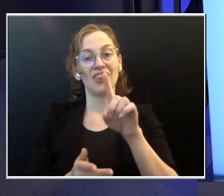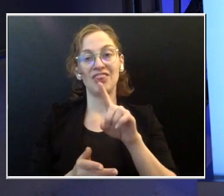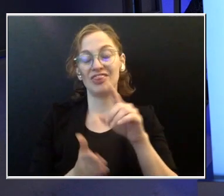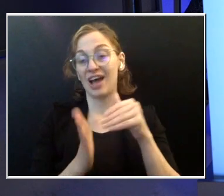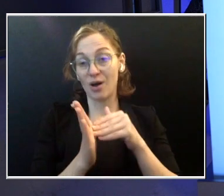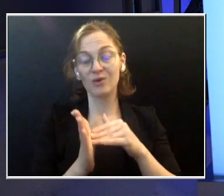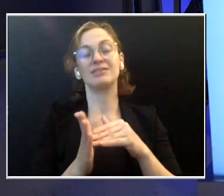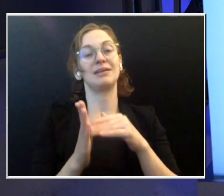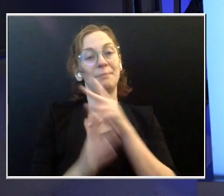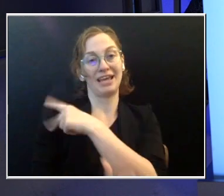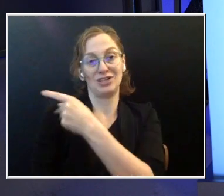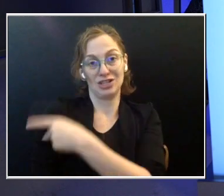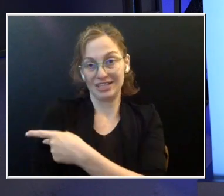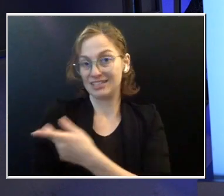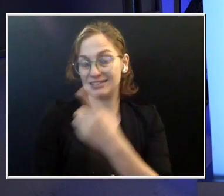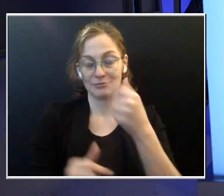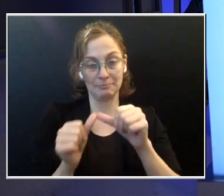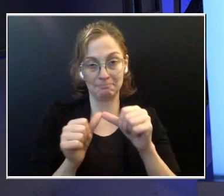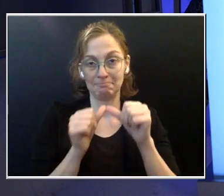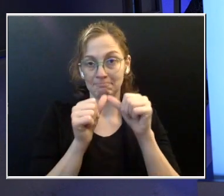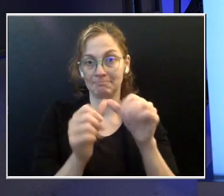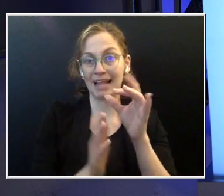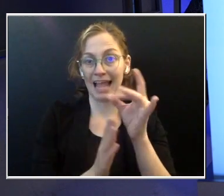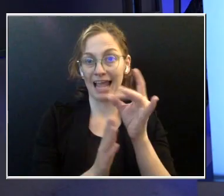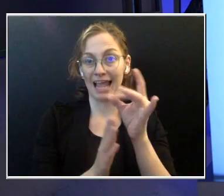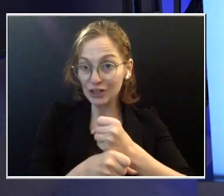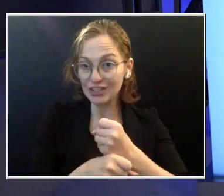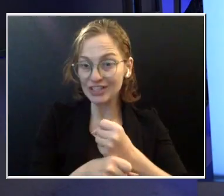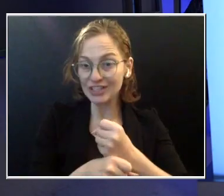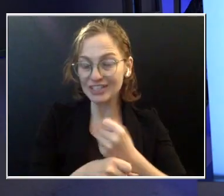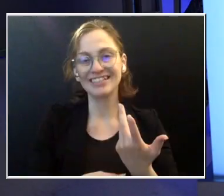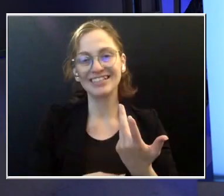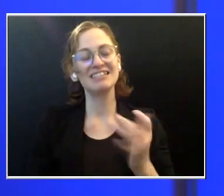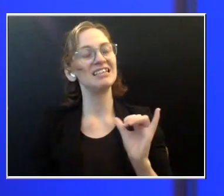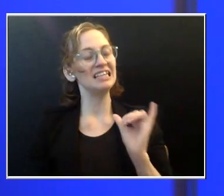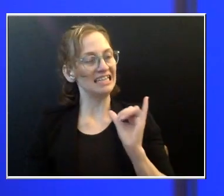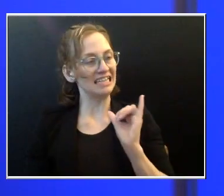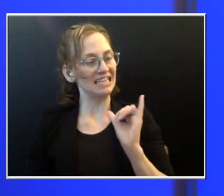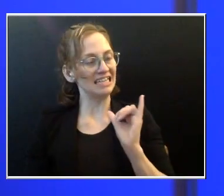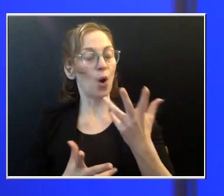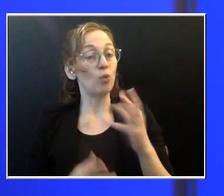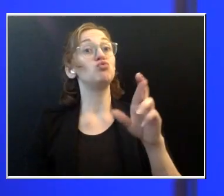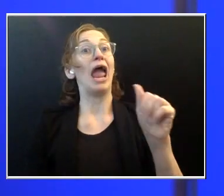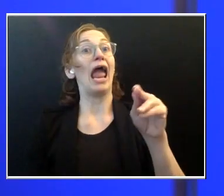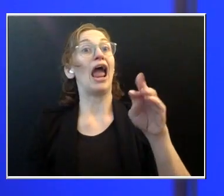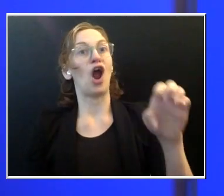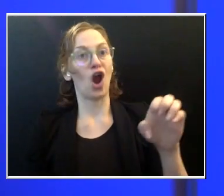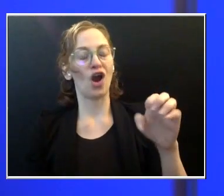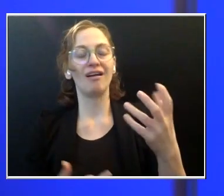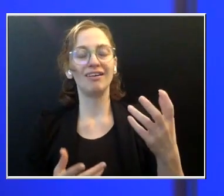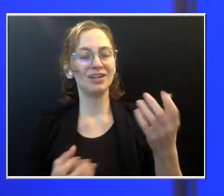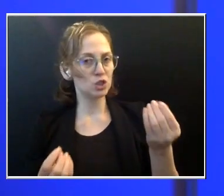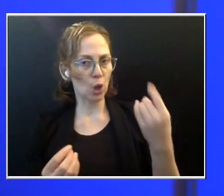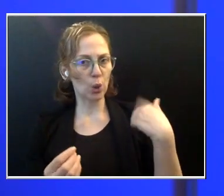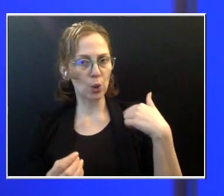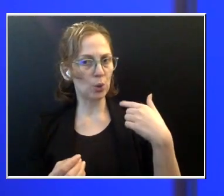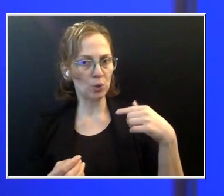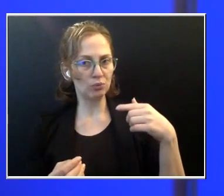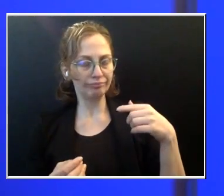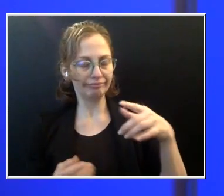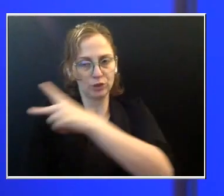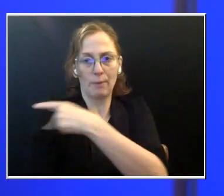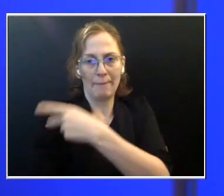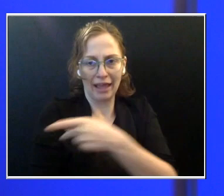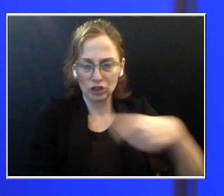just told to look for discoloration or other symptoms? So they should be. Again, we mentioned that during our consent process where we talk about all of the things that can happen